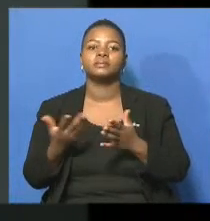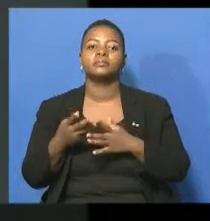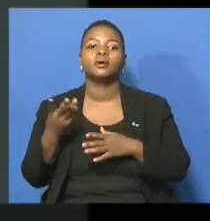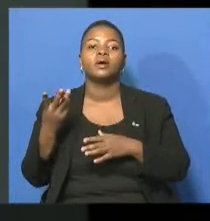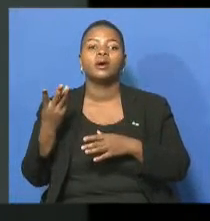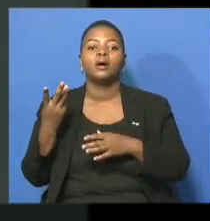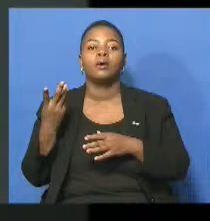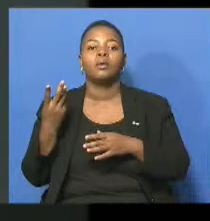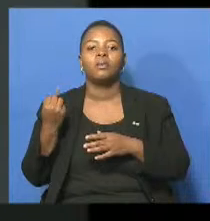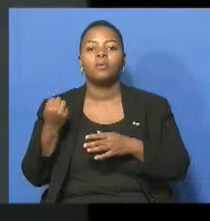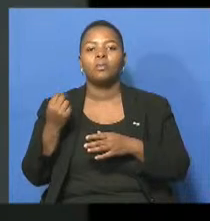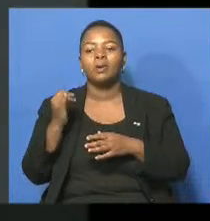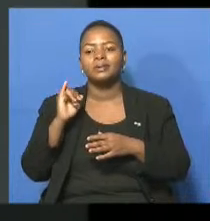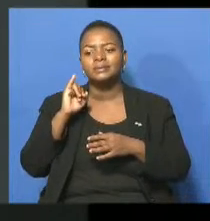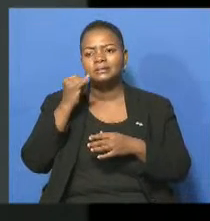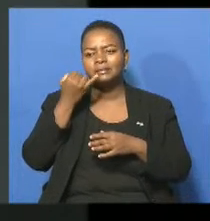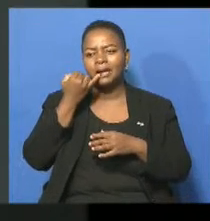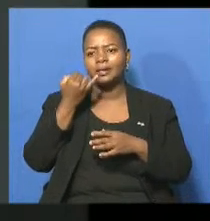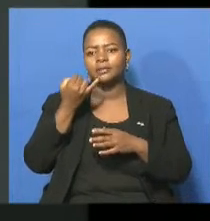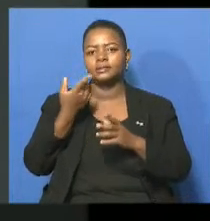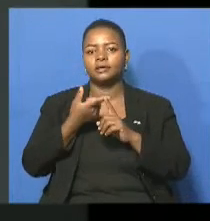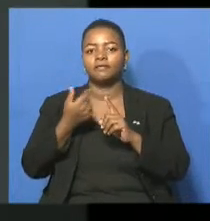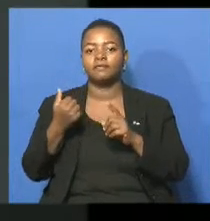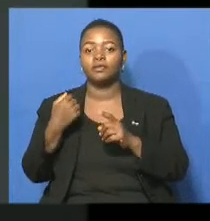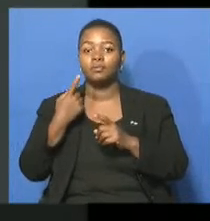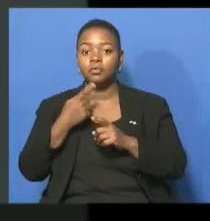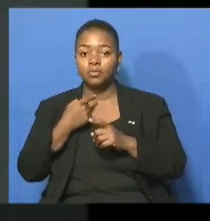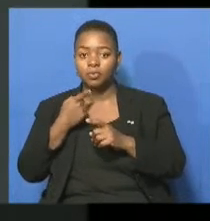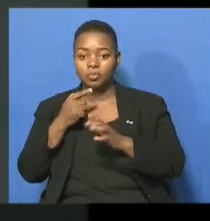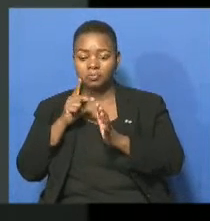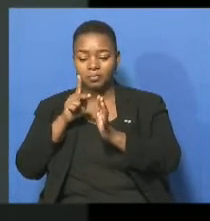by jealousy by the offending